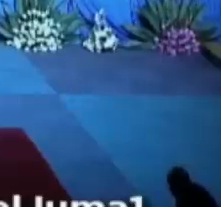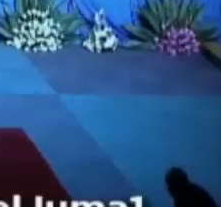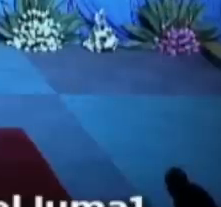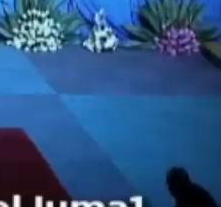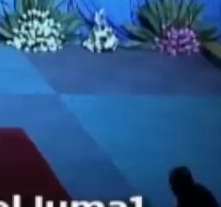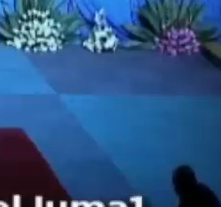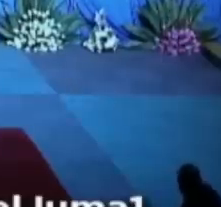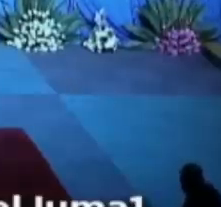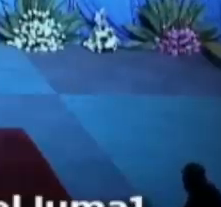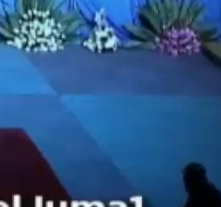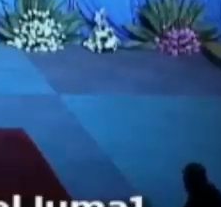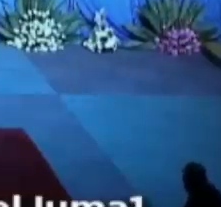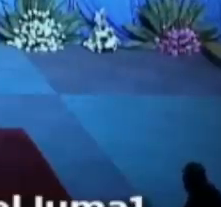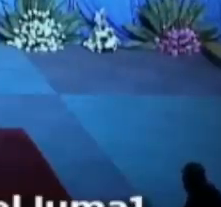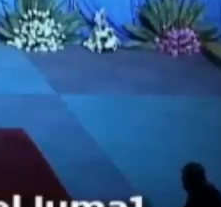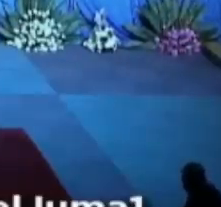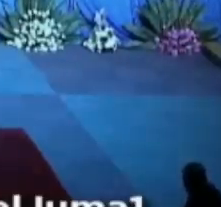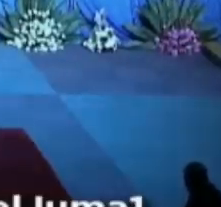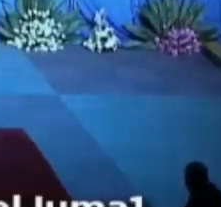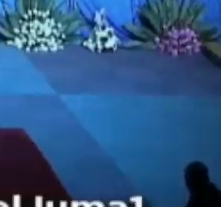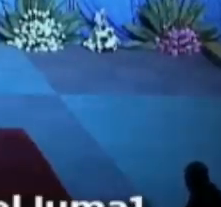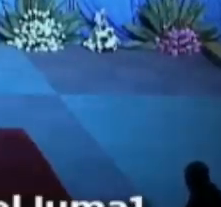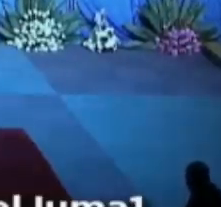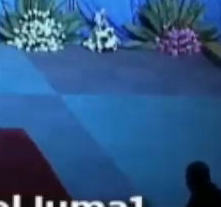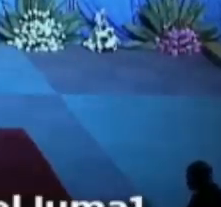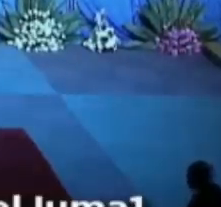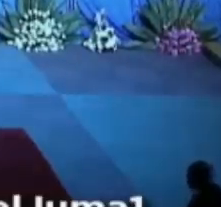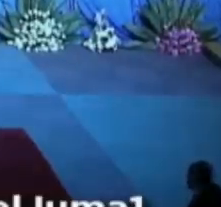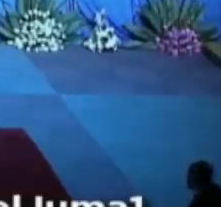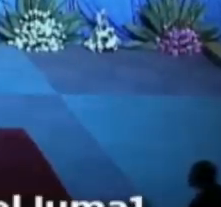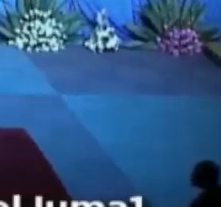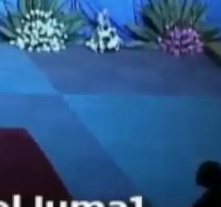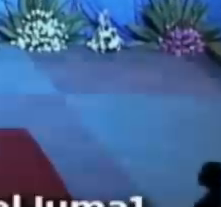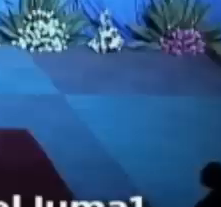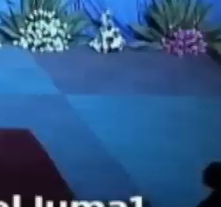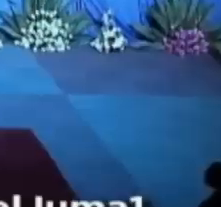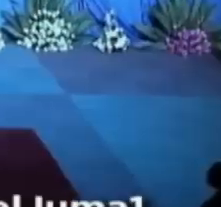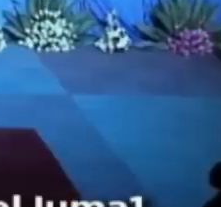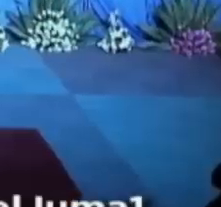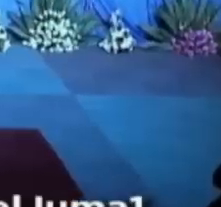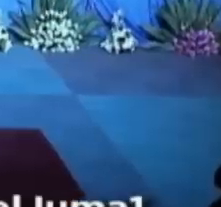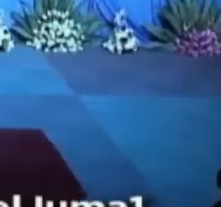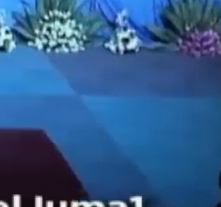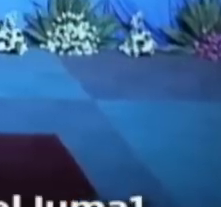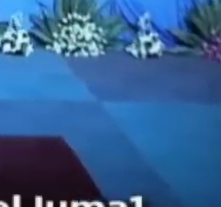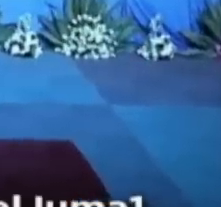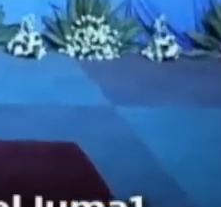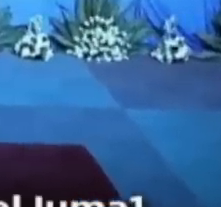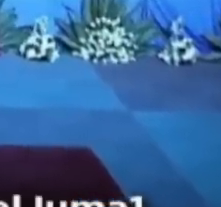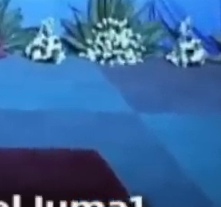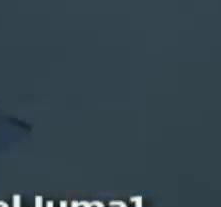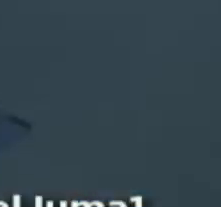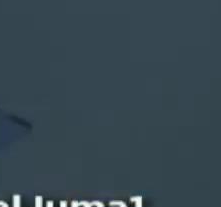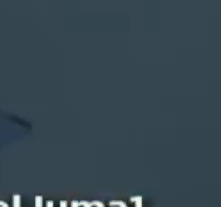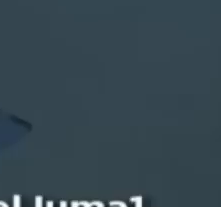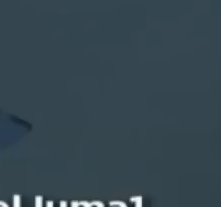moment, and big moments demand new ways and style. Your Excellency, the President of the Republic of